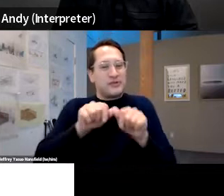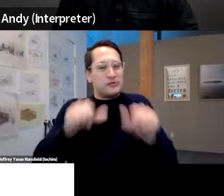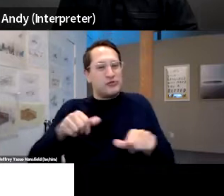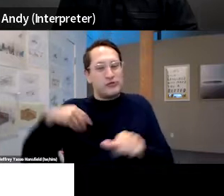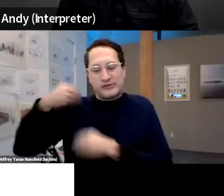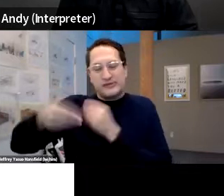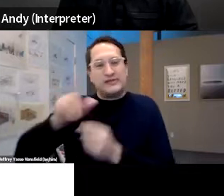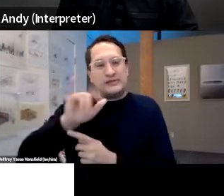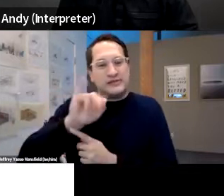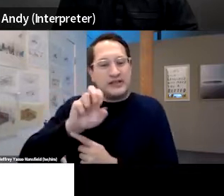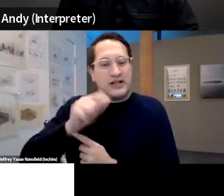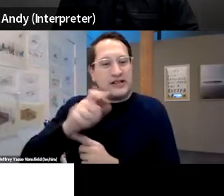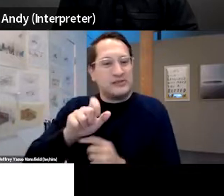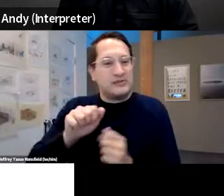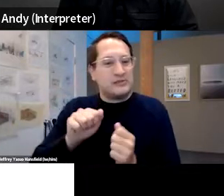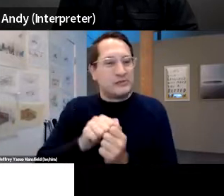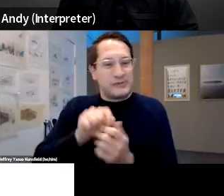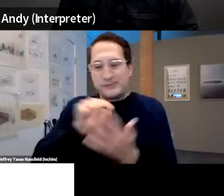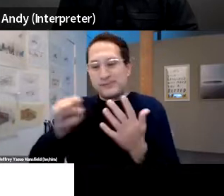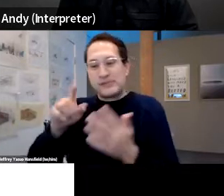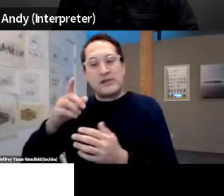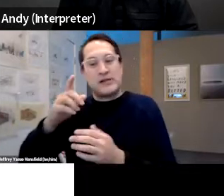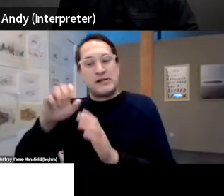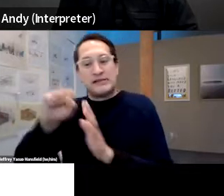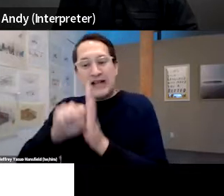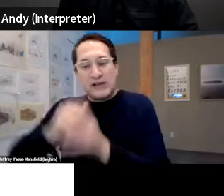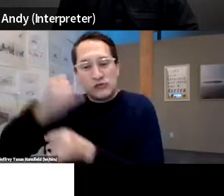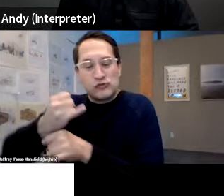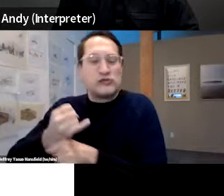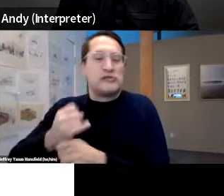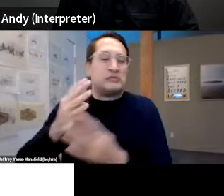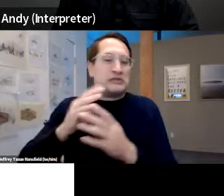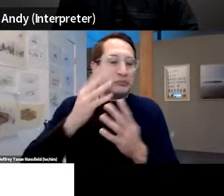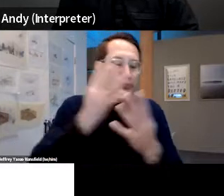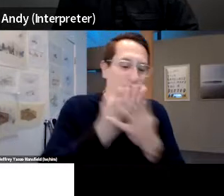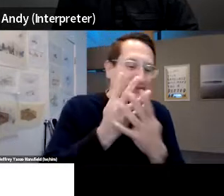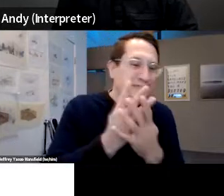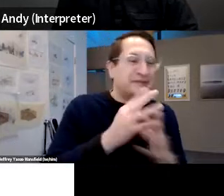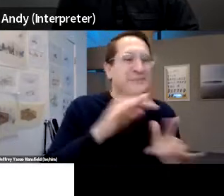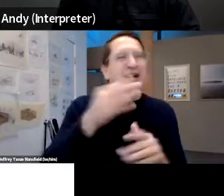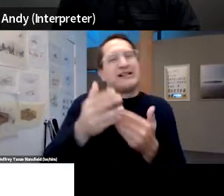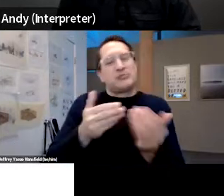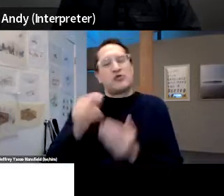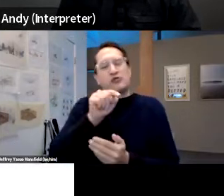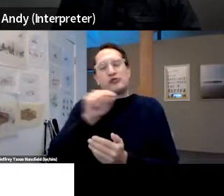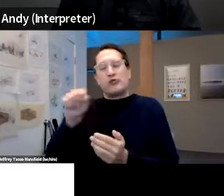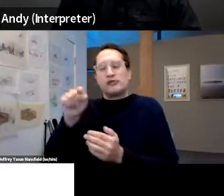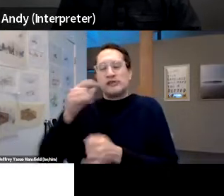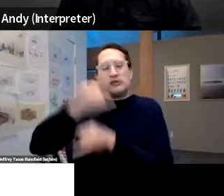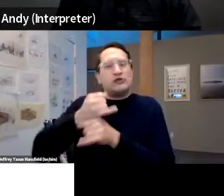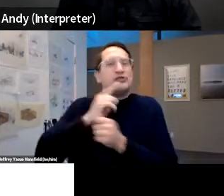deaf share the same architectural lineage with other state institutions,